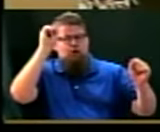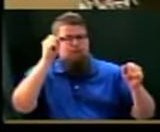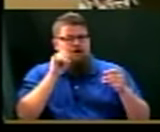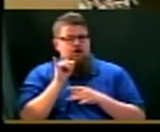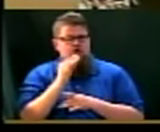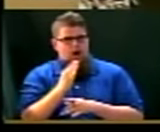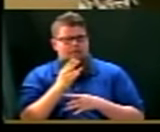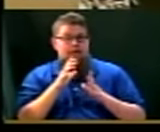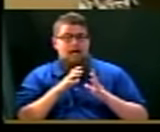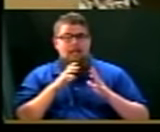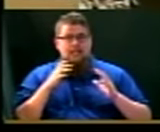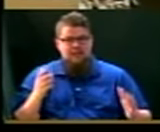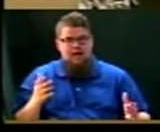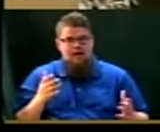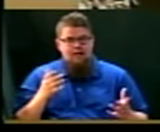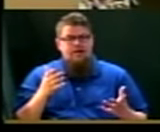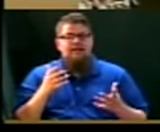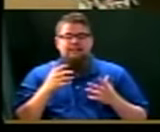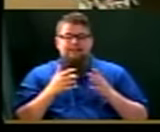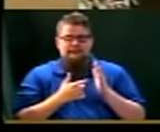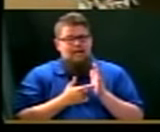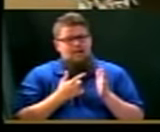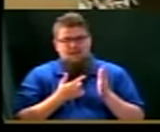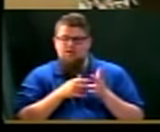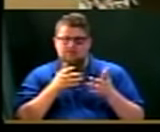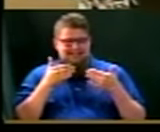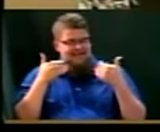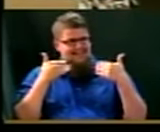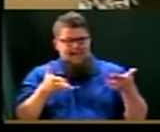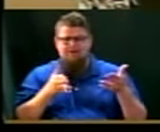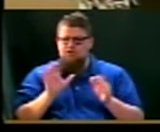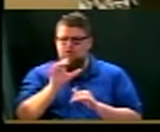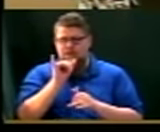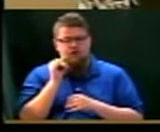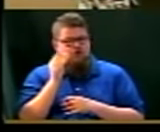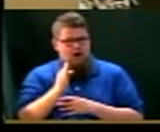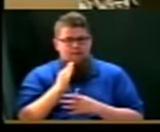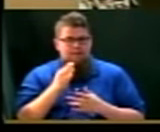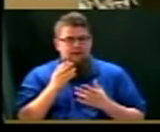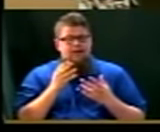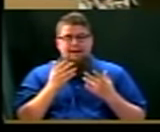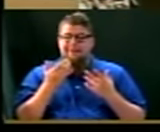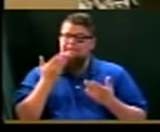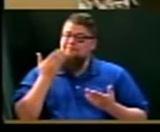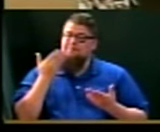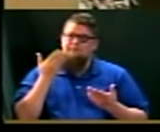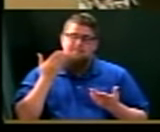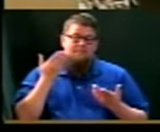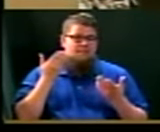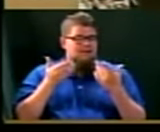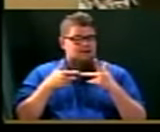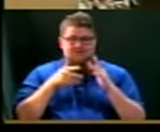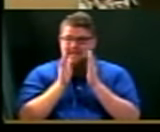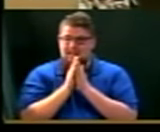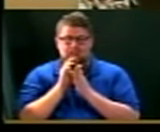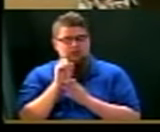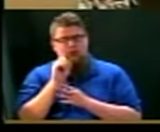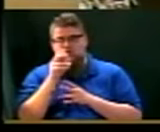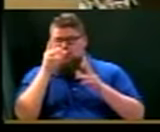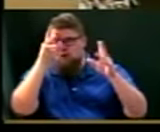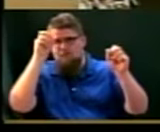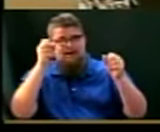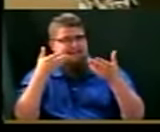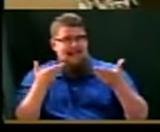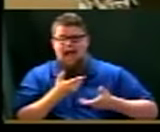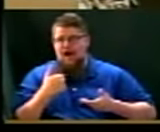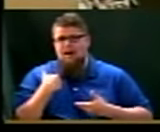lot. Sometimes we have to stay in our lane and let them do their job. If we want to do this, then maybe we need to go and ask the superintendent to hire us.